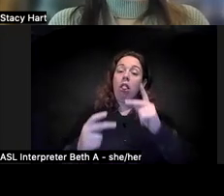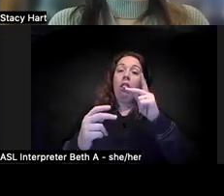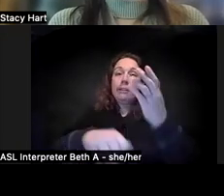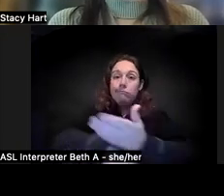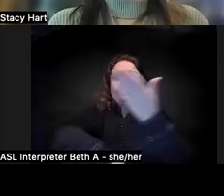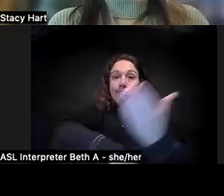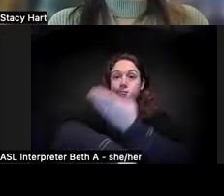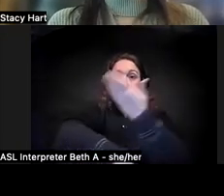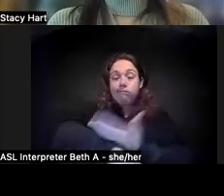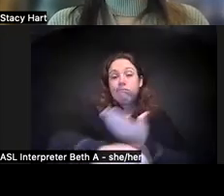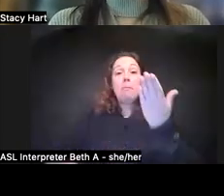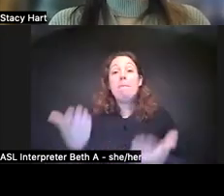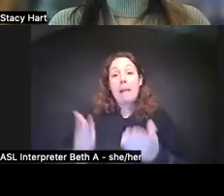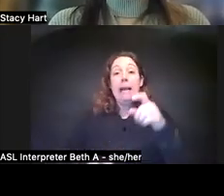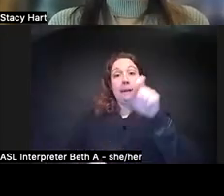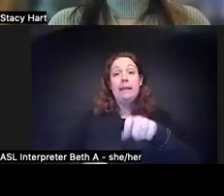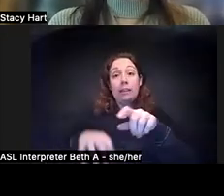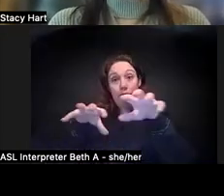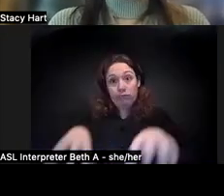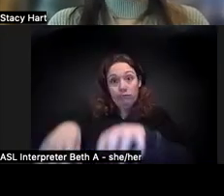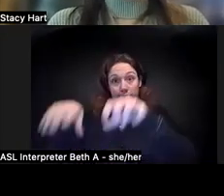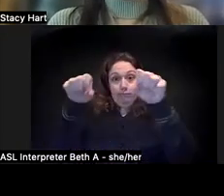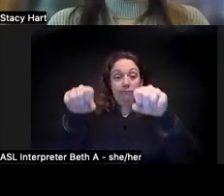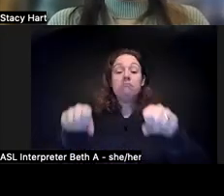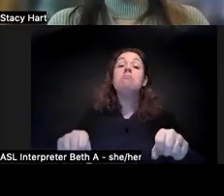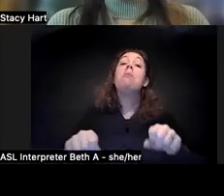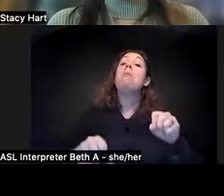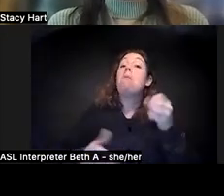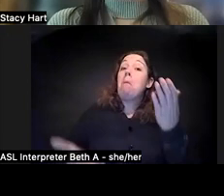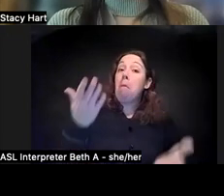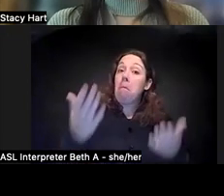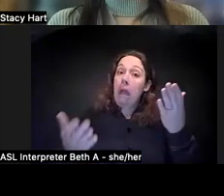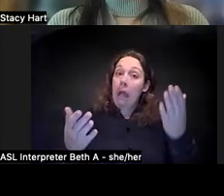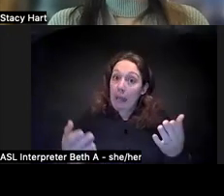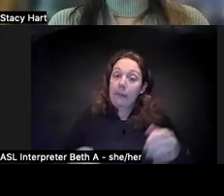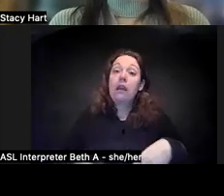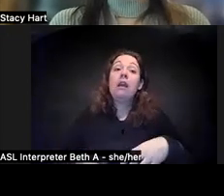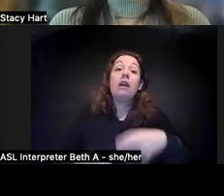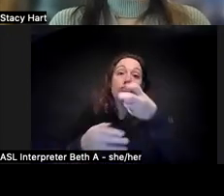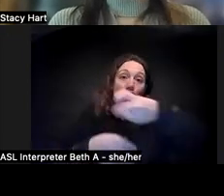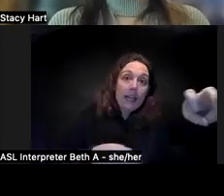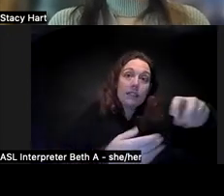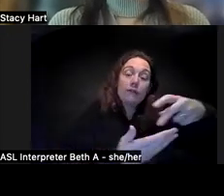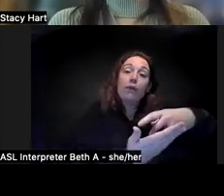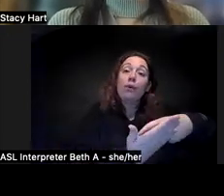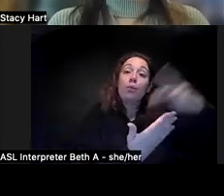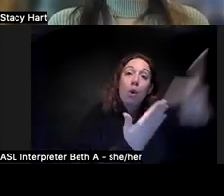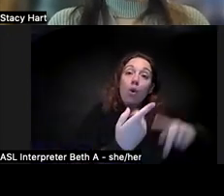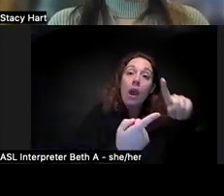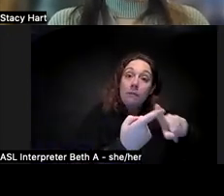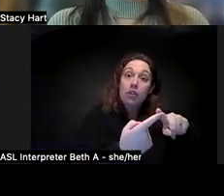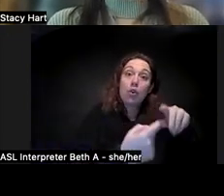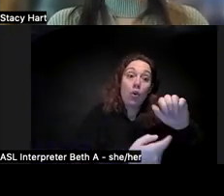other things could be moving a program to an accessible space. It could also mean the use